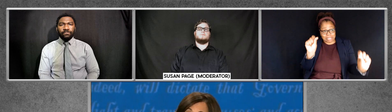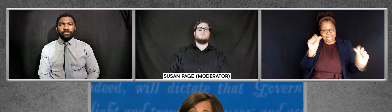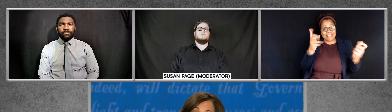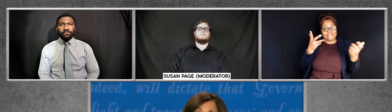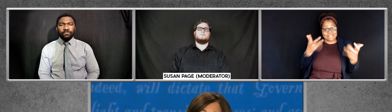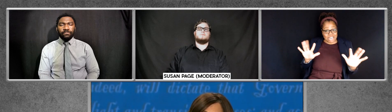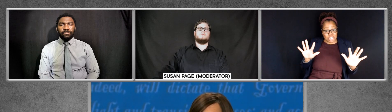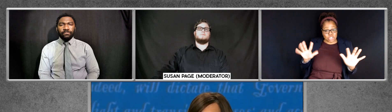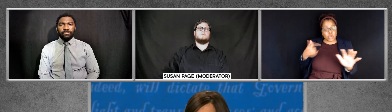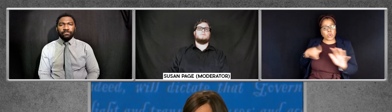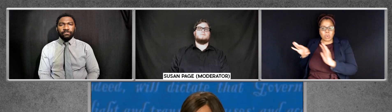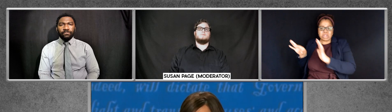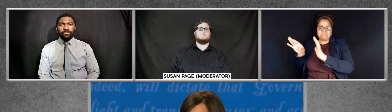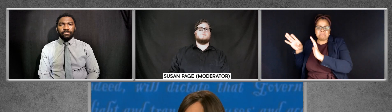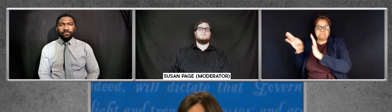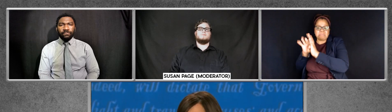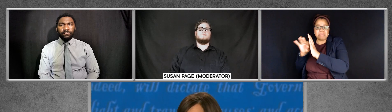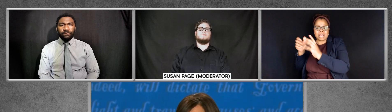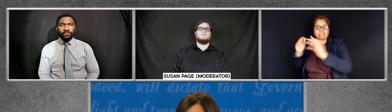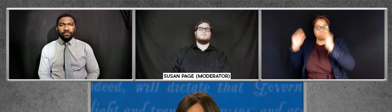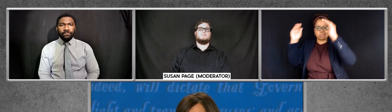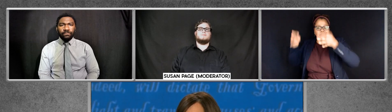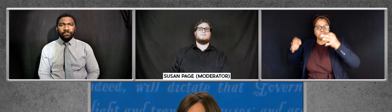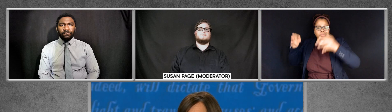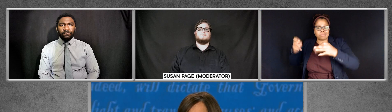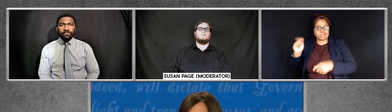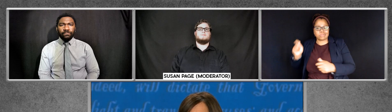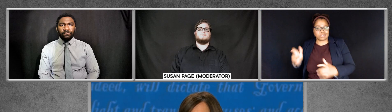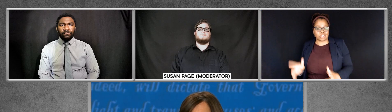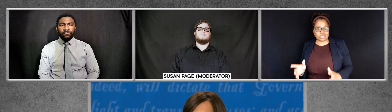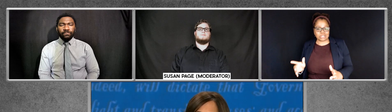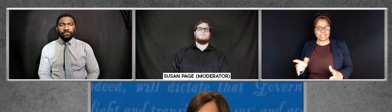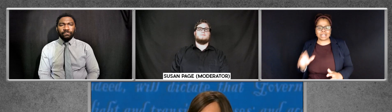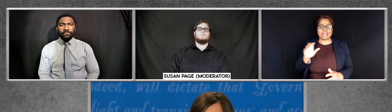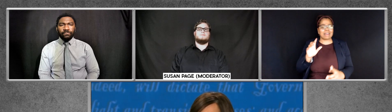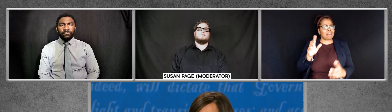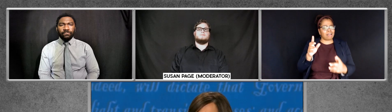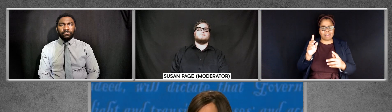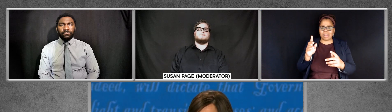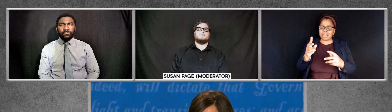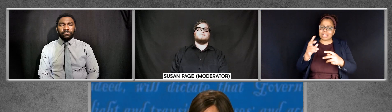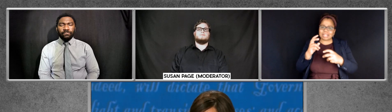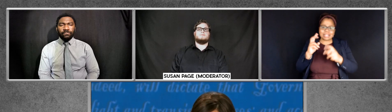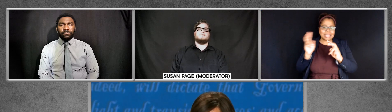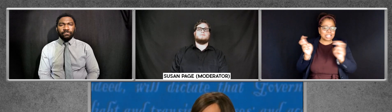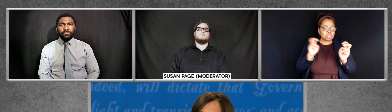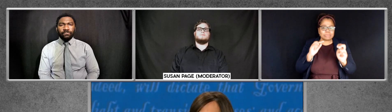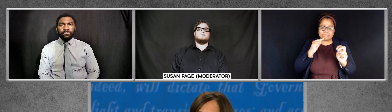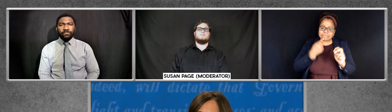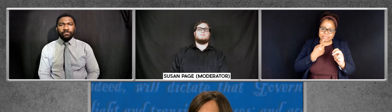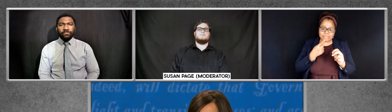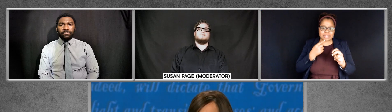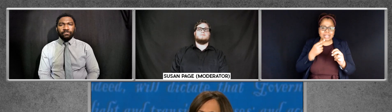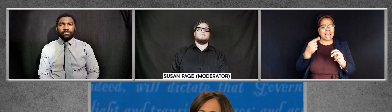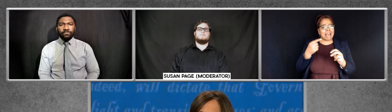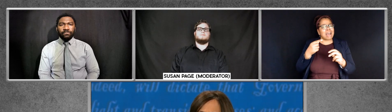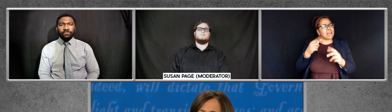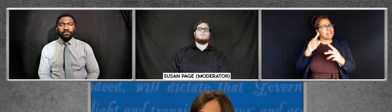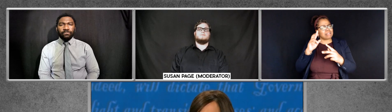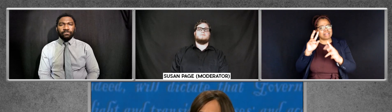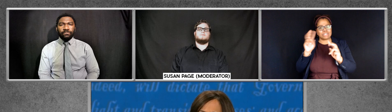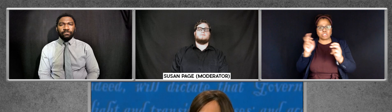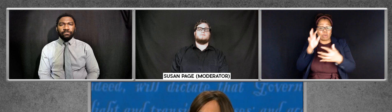Court. And to your point, Susan, the issues before us couldn't be more serious. There's the issue of choice, and I will always fight for a woman's